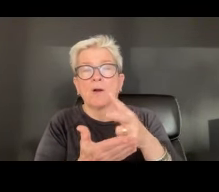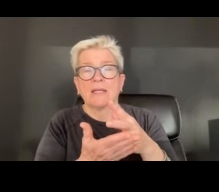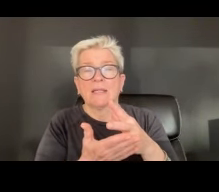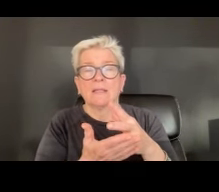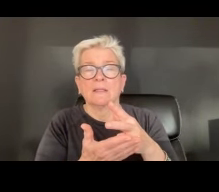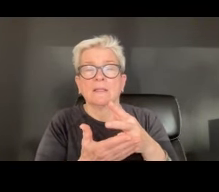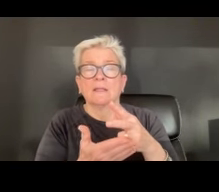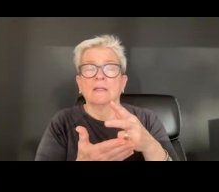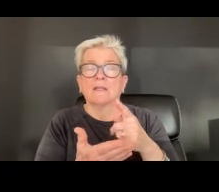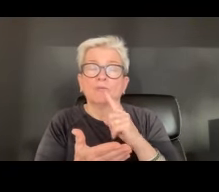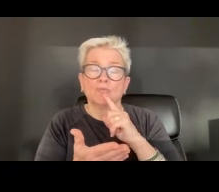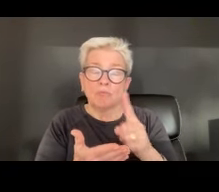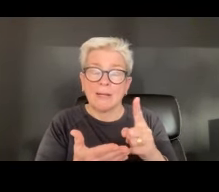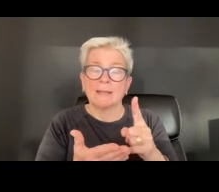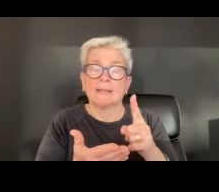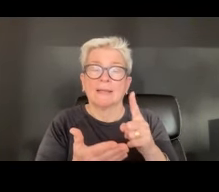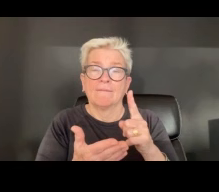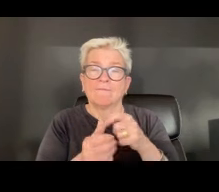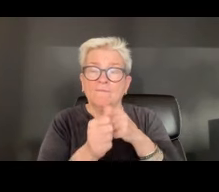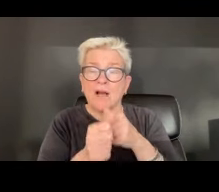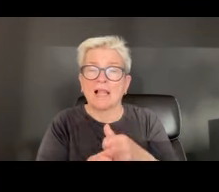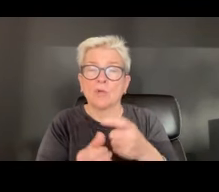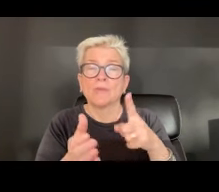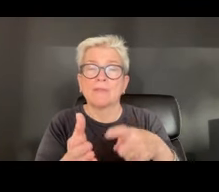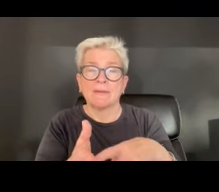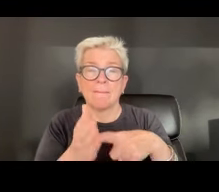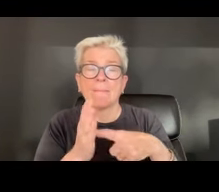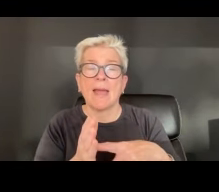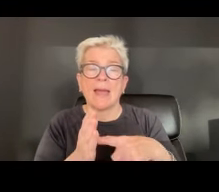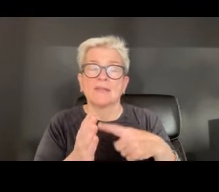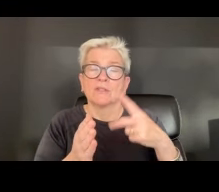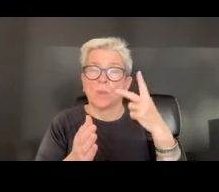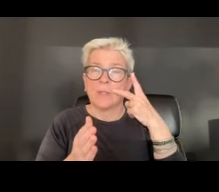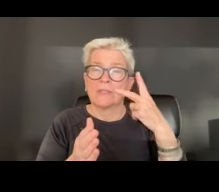by demand, and so we probably still see a significant amount of that.